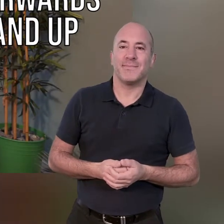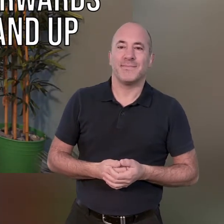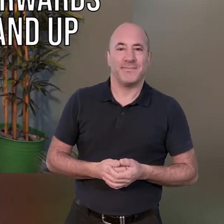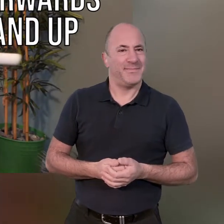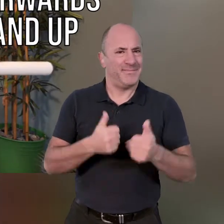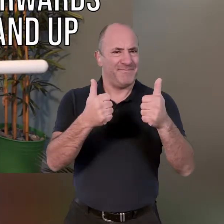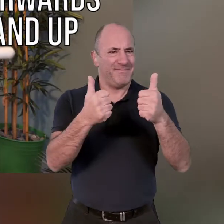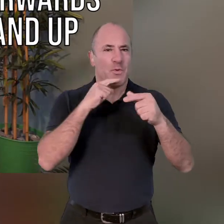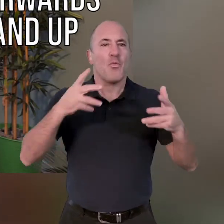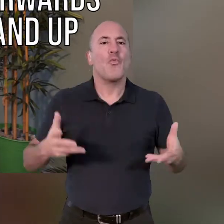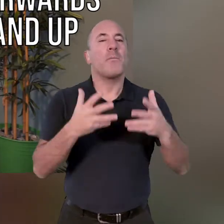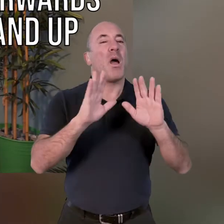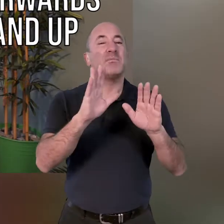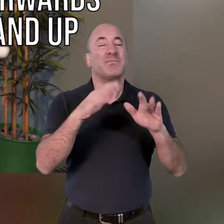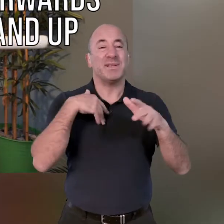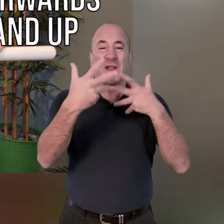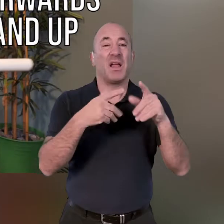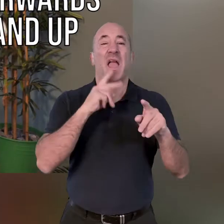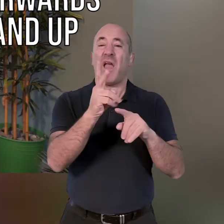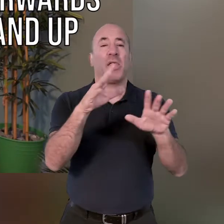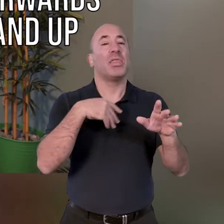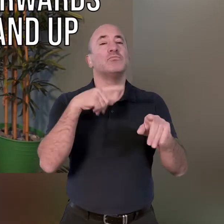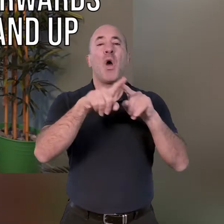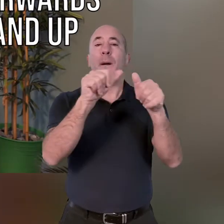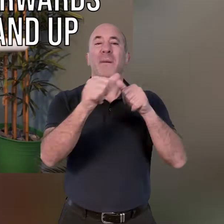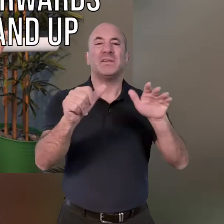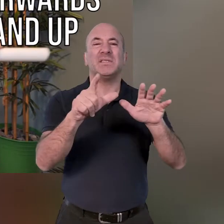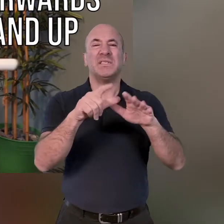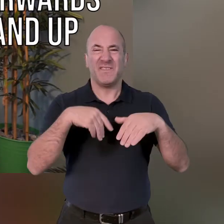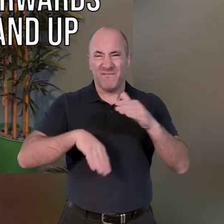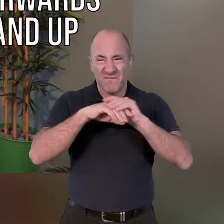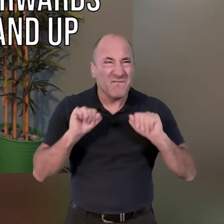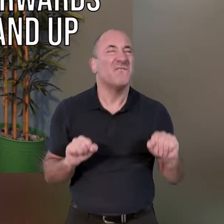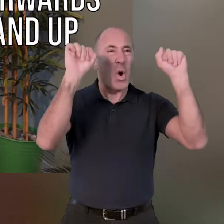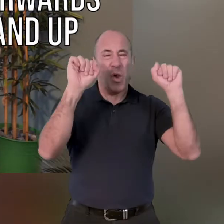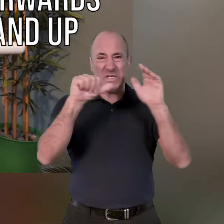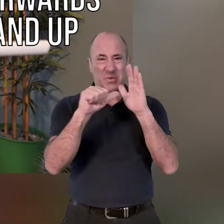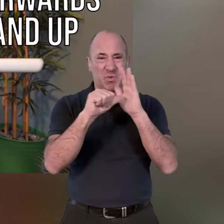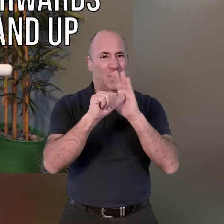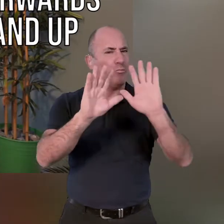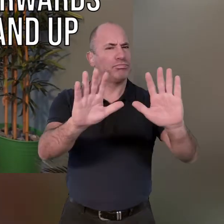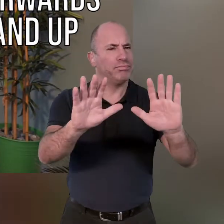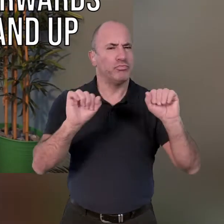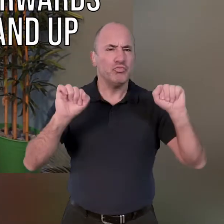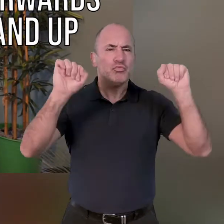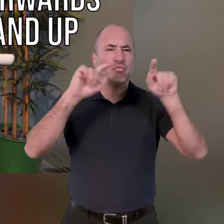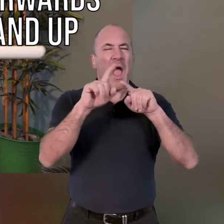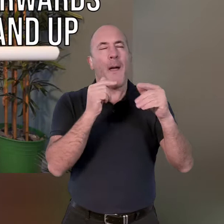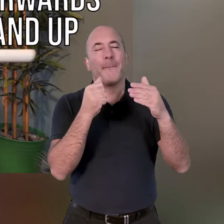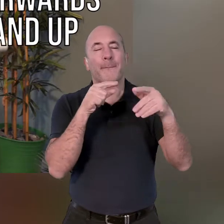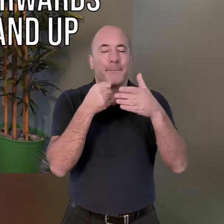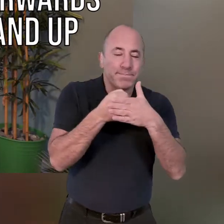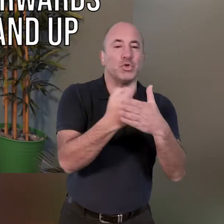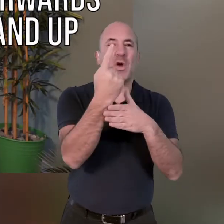Excellent. Again, as I said in the warm-up, doing the best you can here with the exercise. Do not worry too much